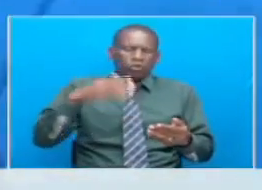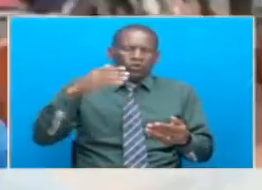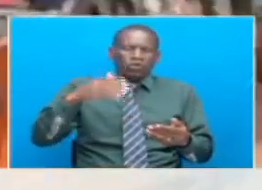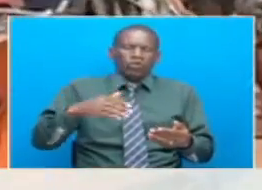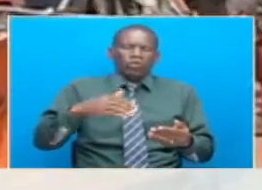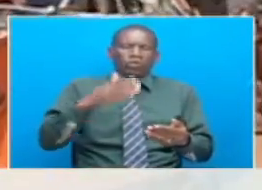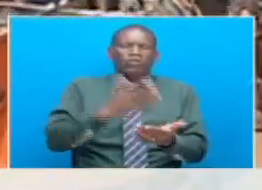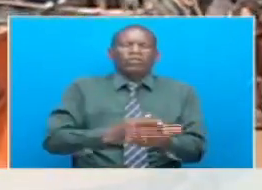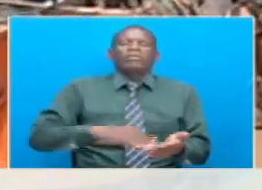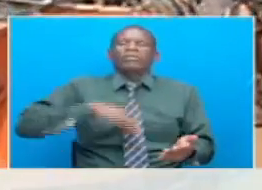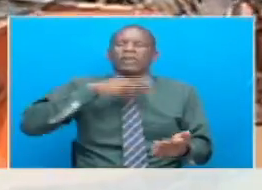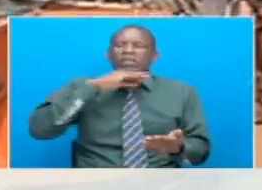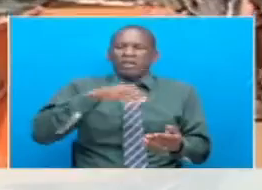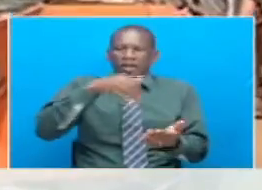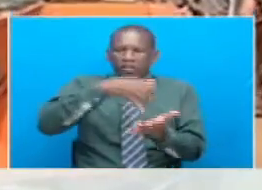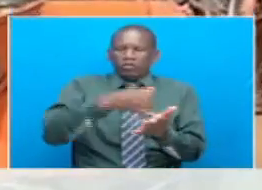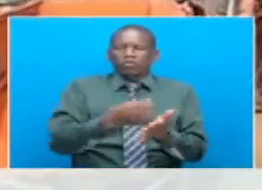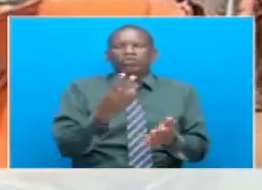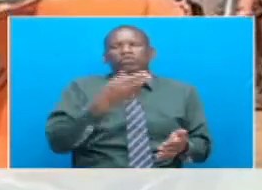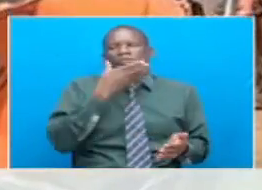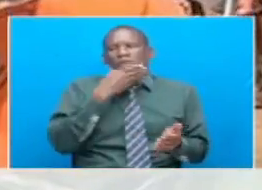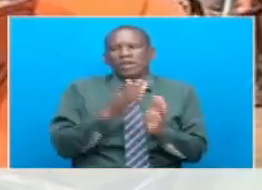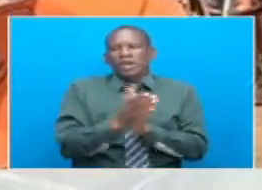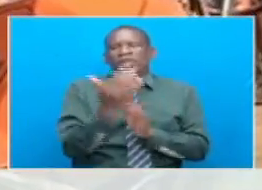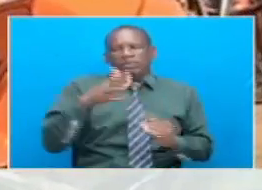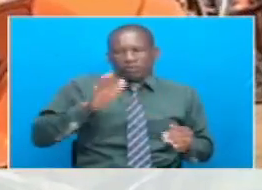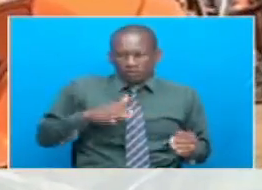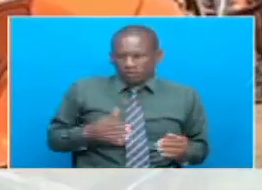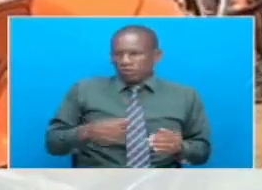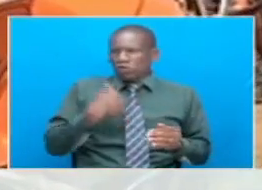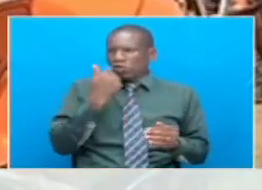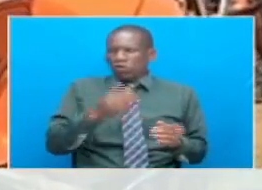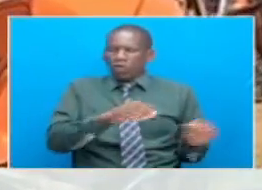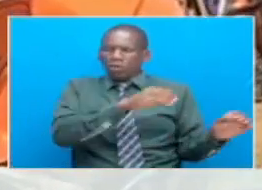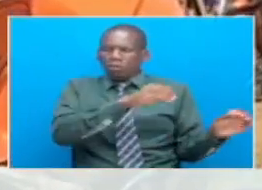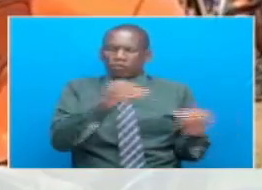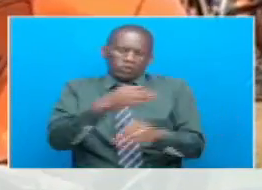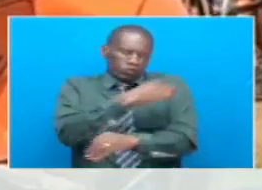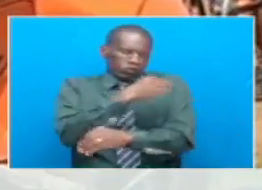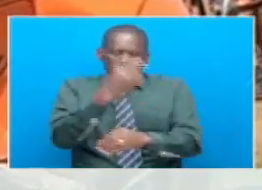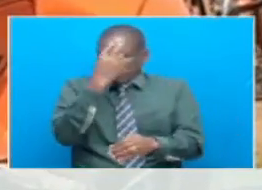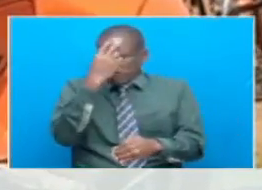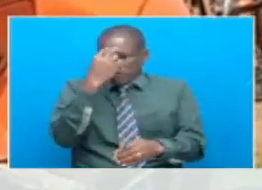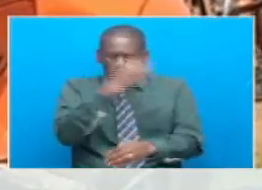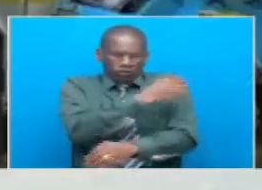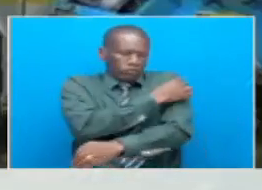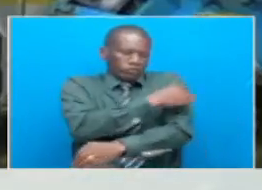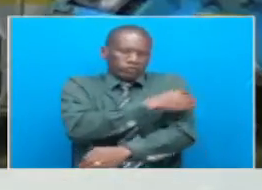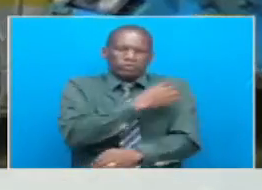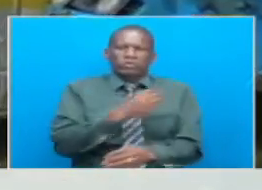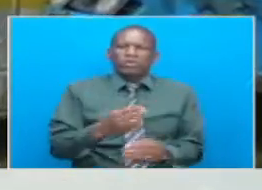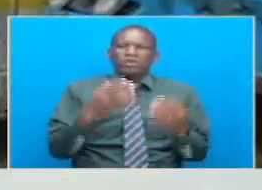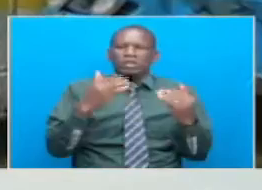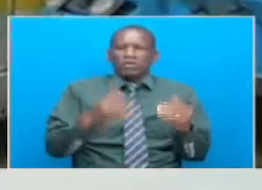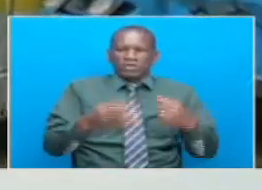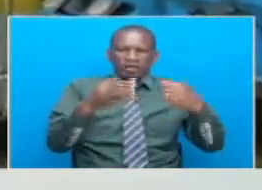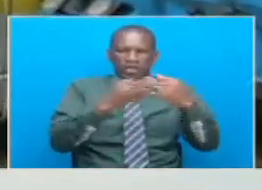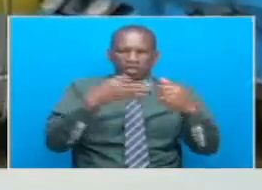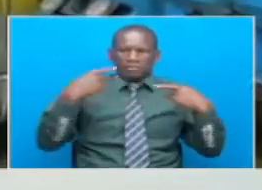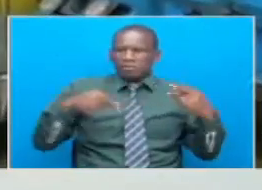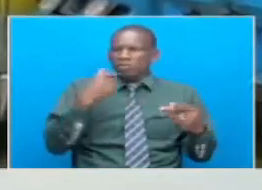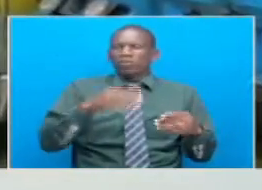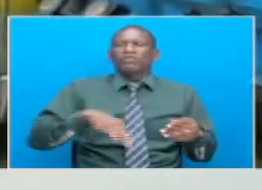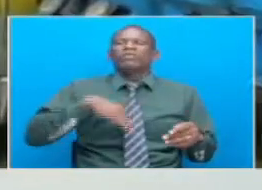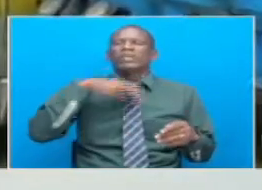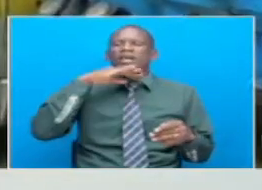fatalities, who included 2 men and 5 women who were rushed to the Narok Referral Hospital. The 8 people who lost